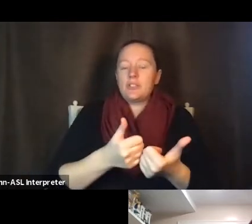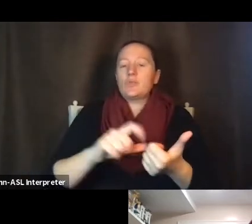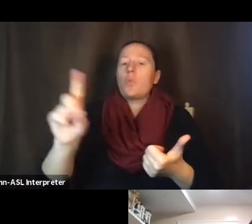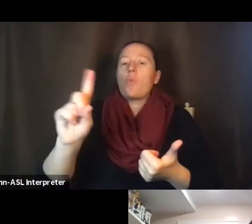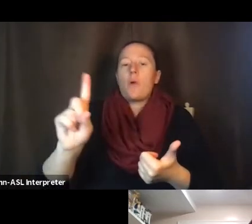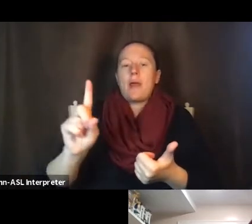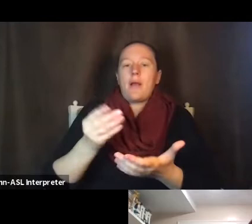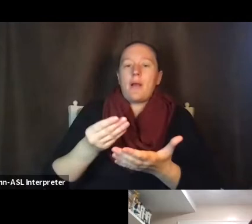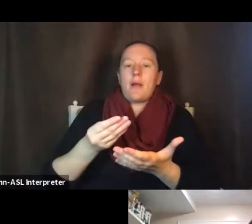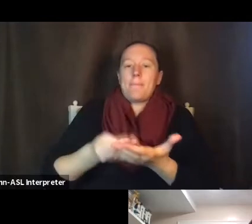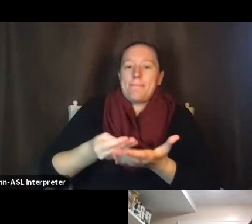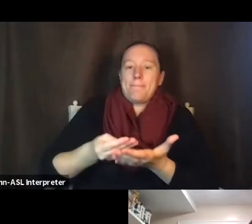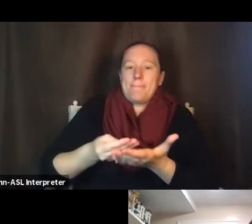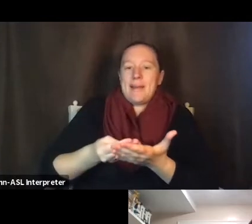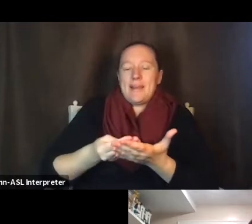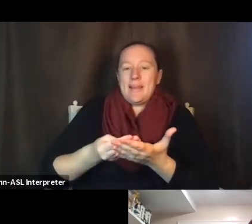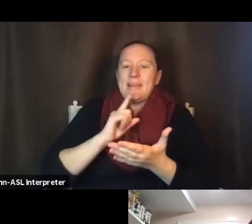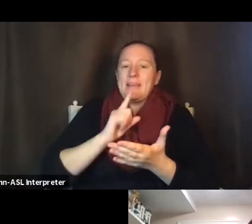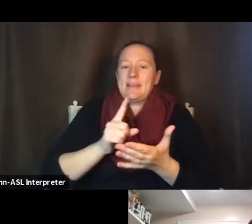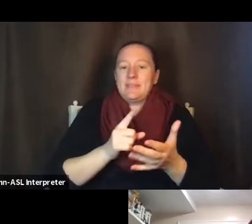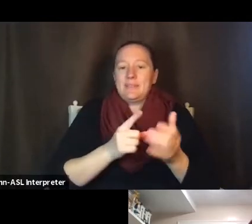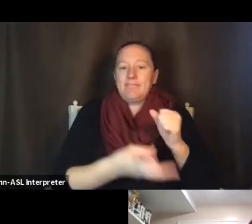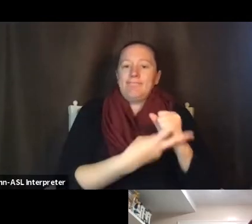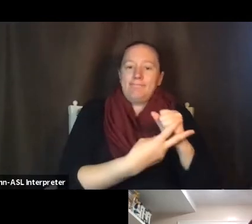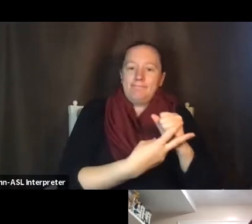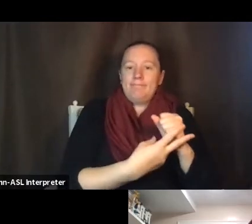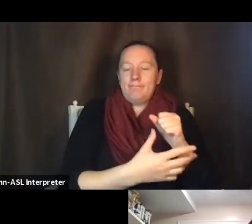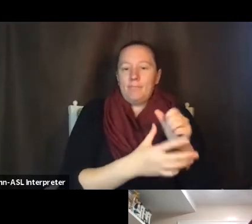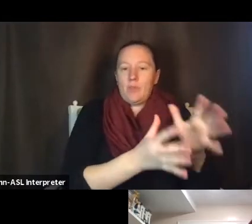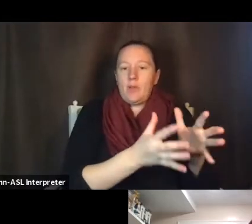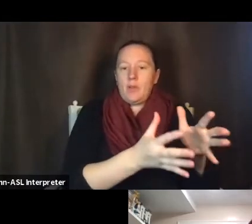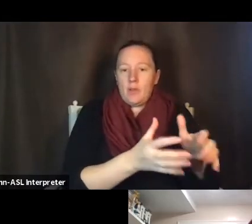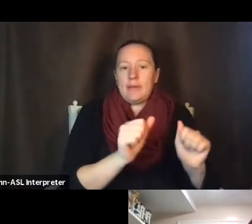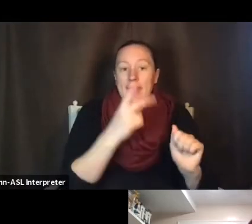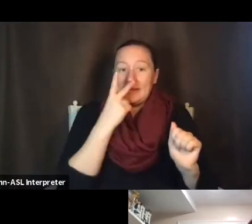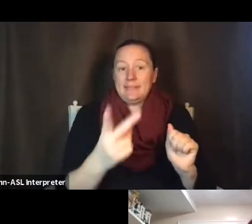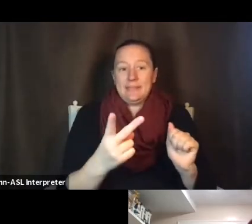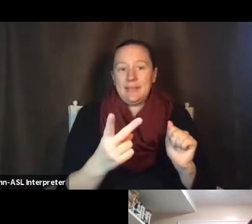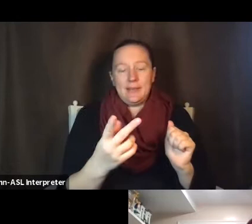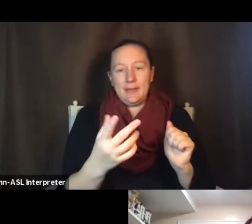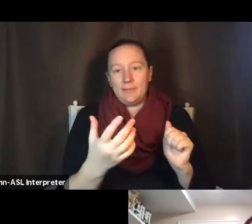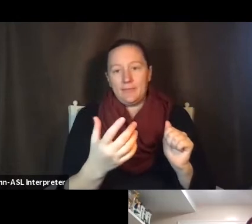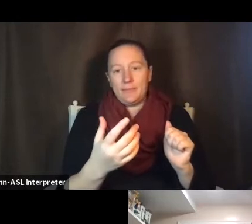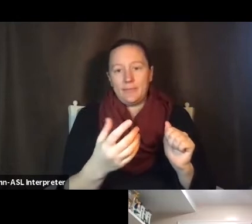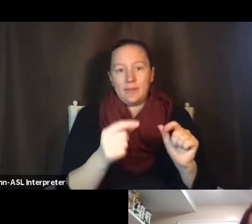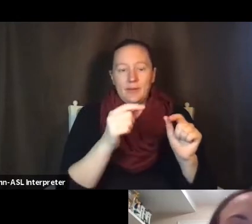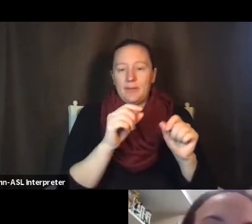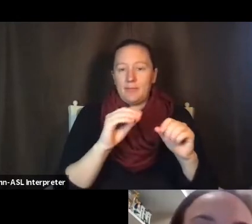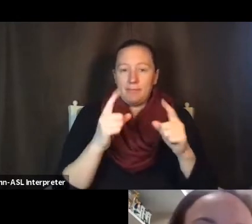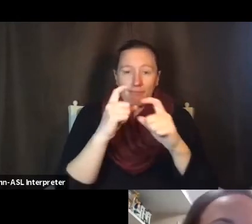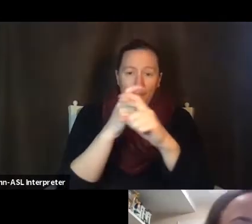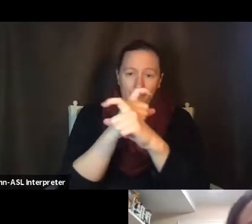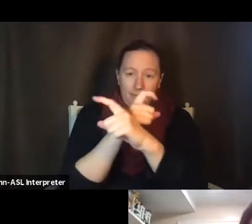these funding streams live. So you can see the complexity